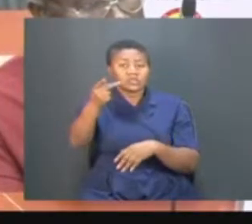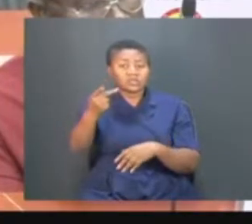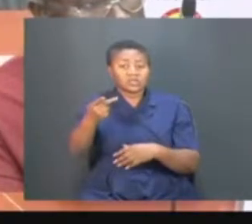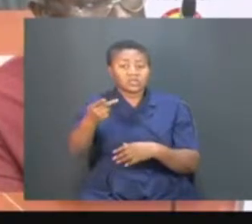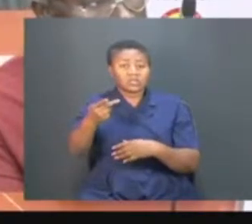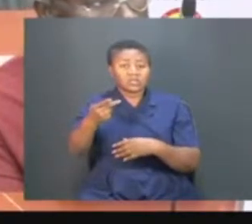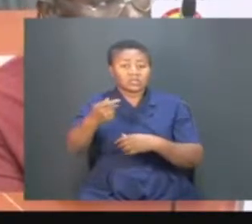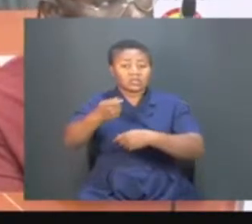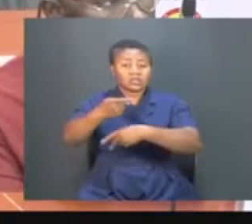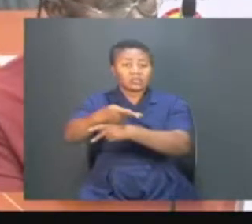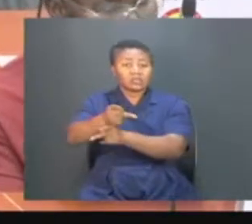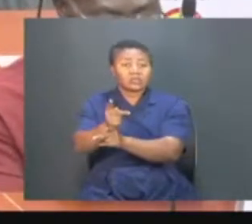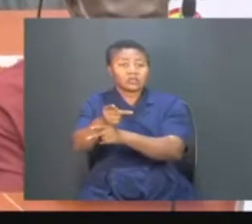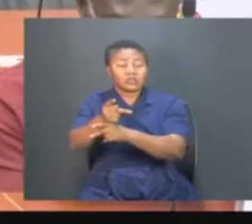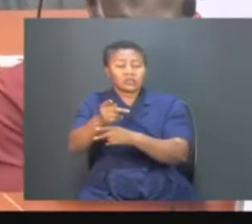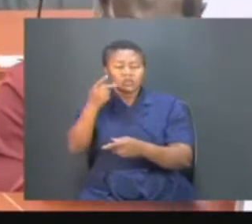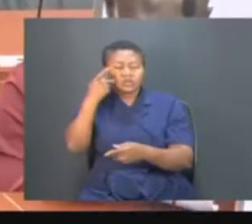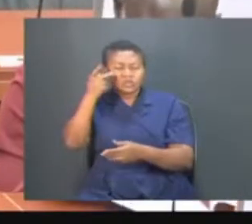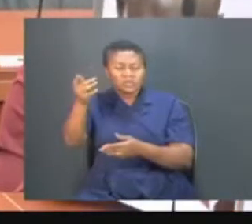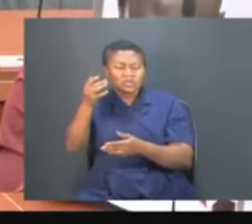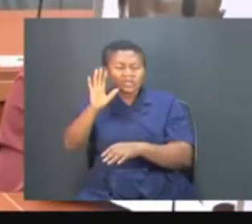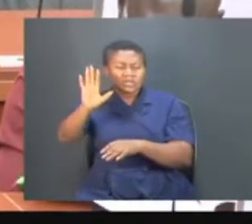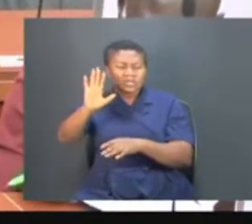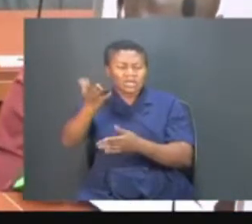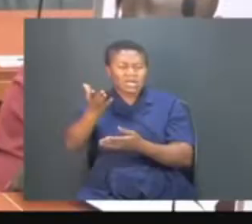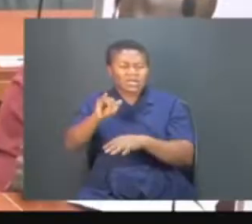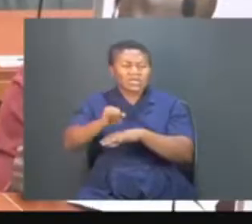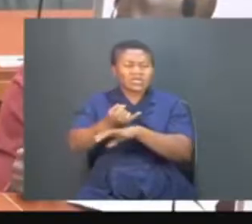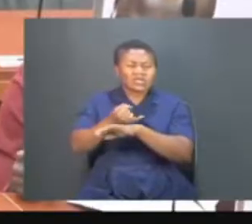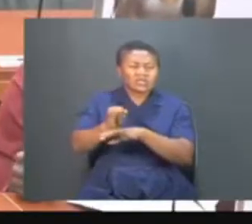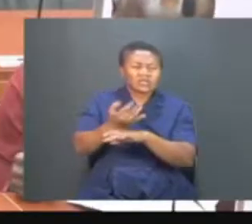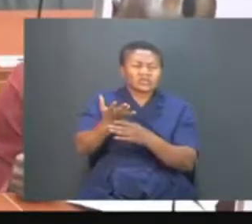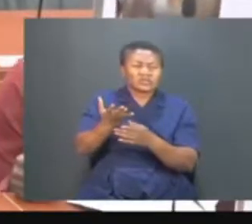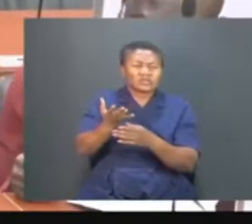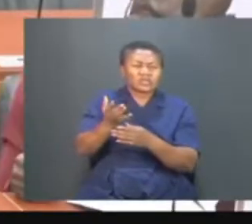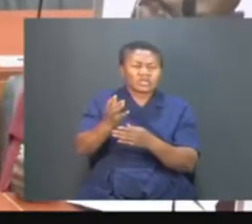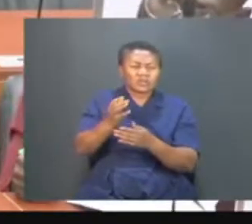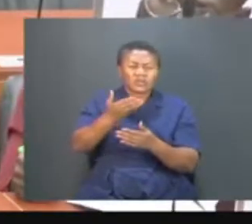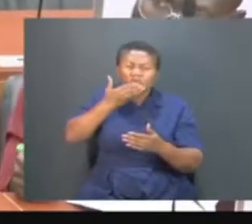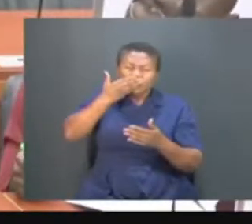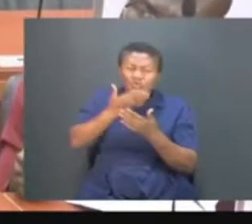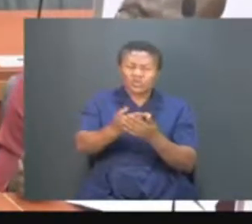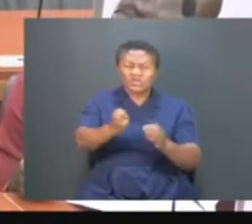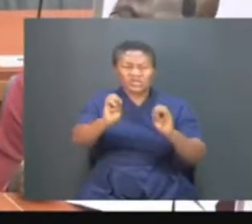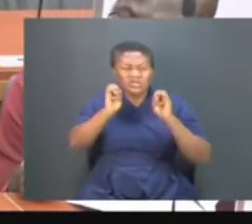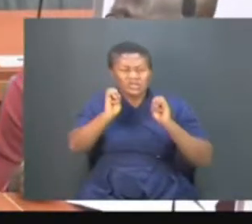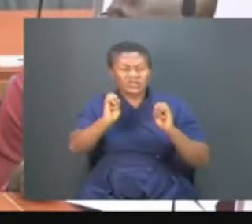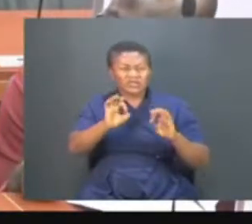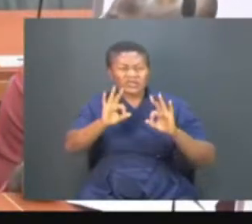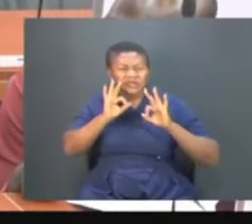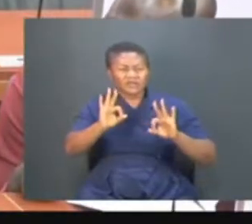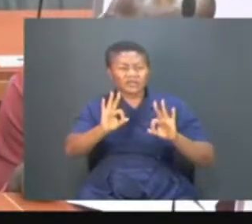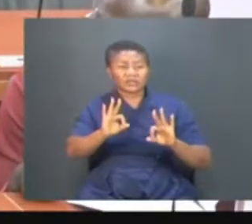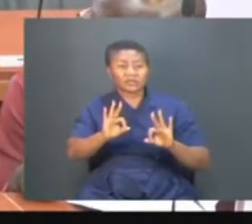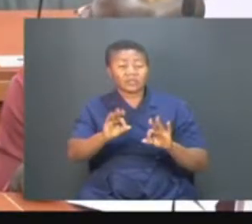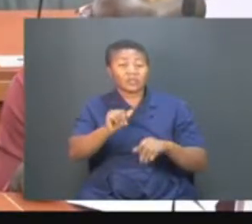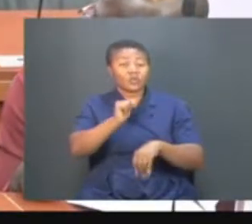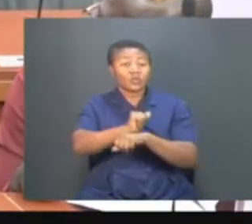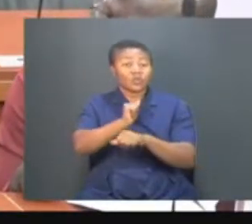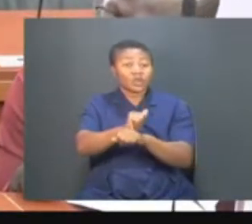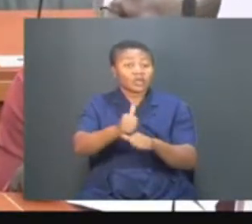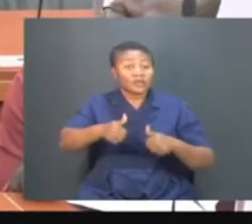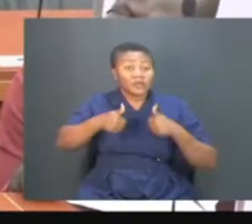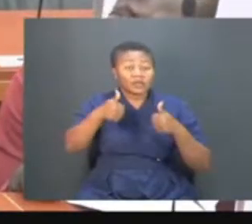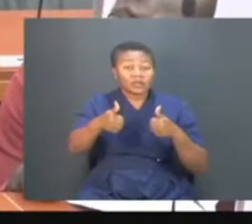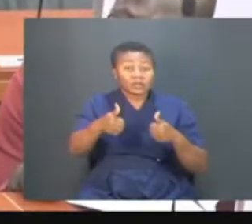The ecosystem is so effective and efficient that thousands of young people from that country are working. Is